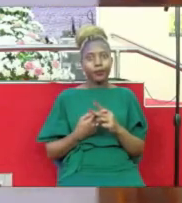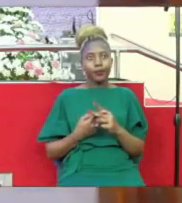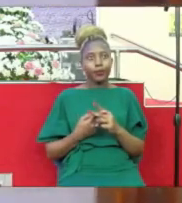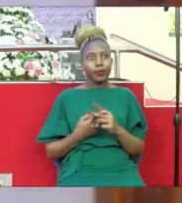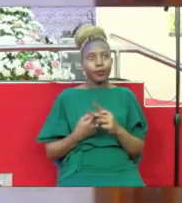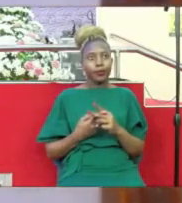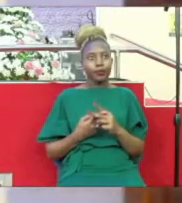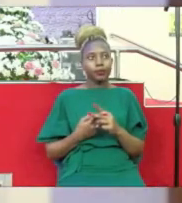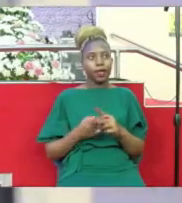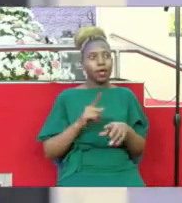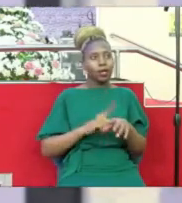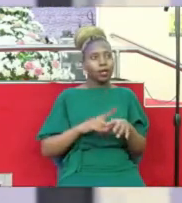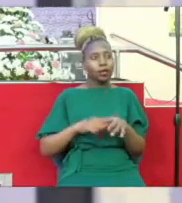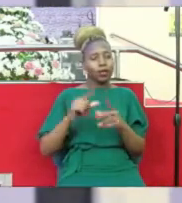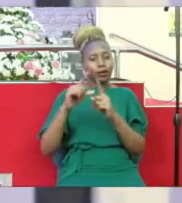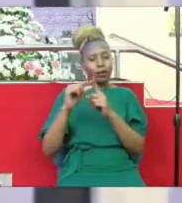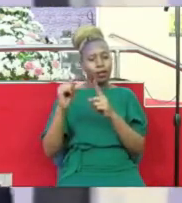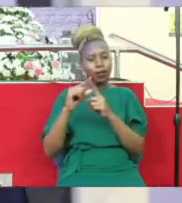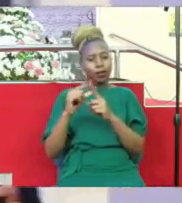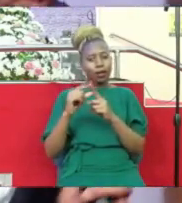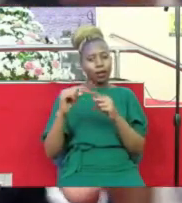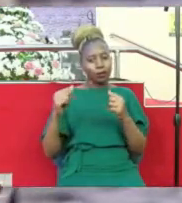Whenever the word was going forth,